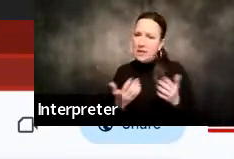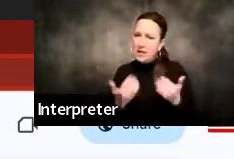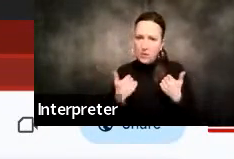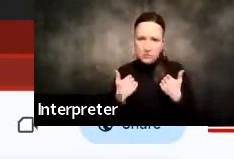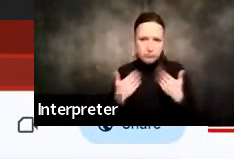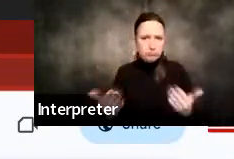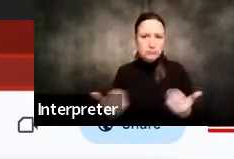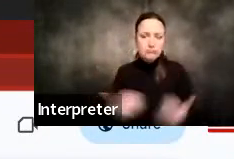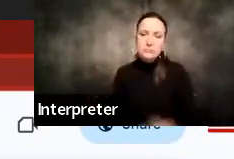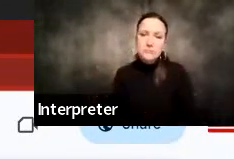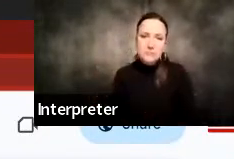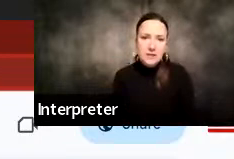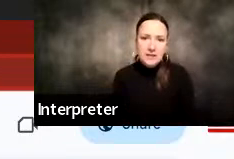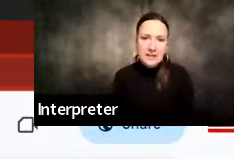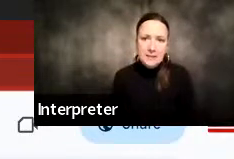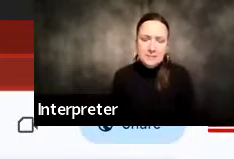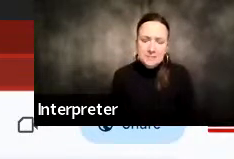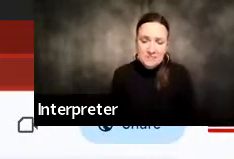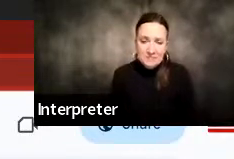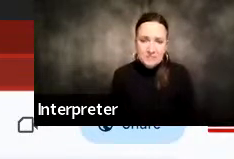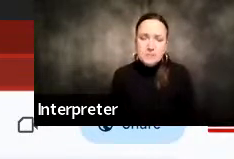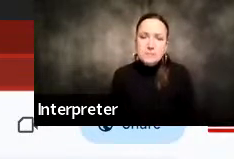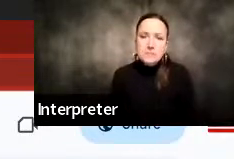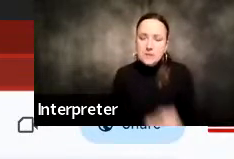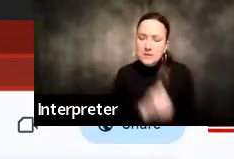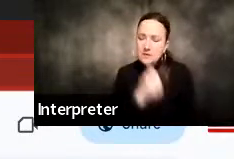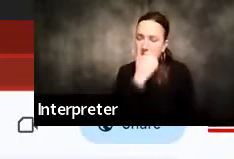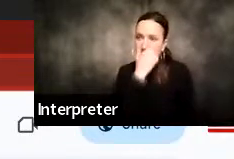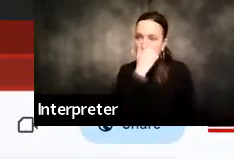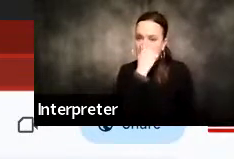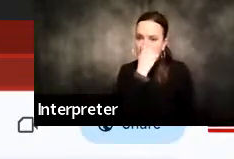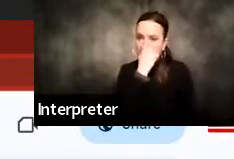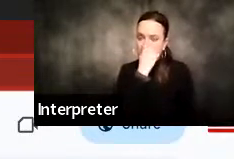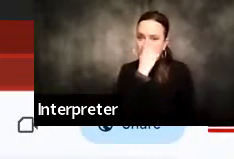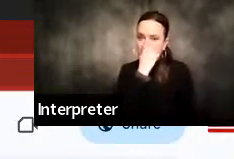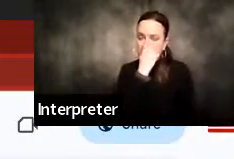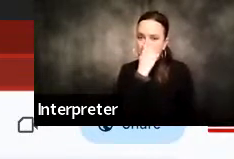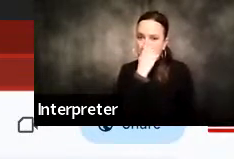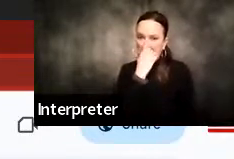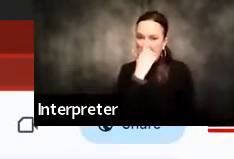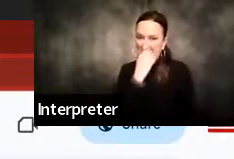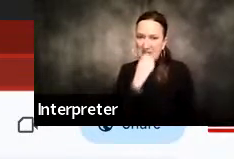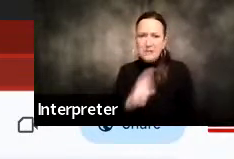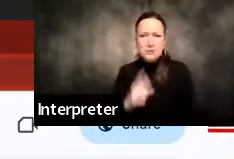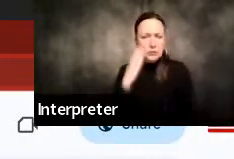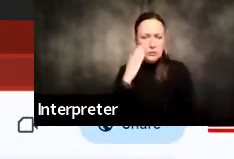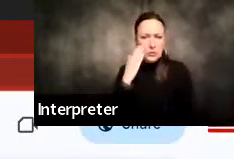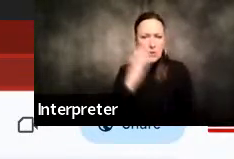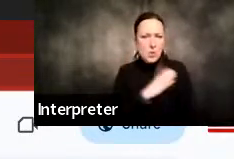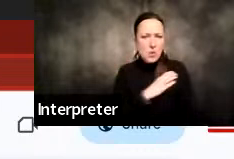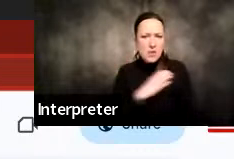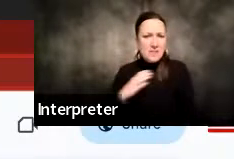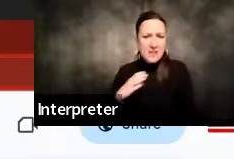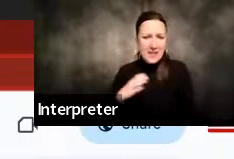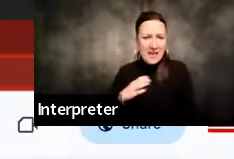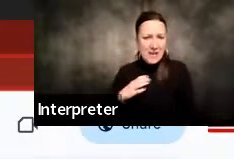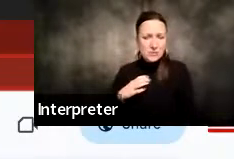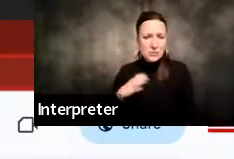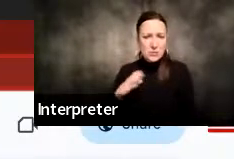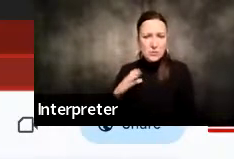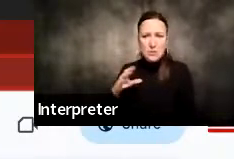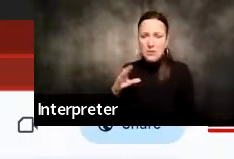there. Thank you. Mr. Stout, do you know what the council member's position on is in terms